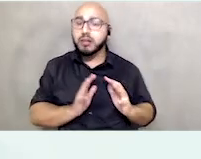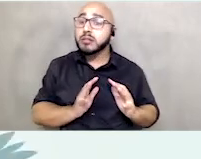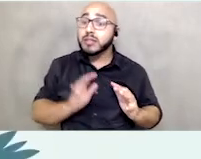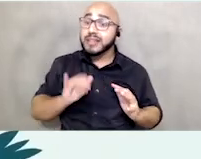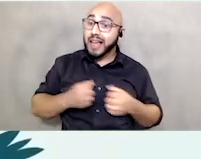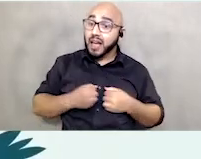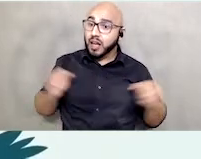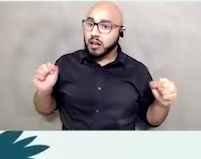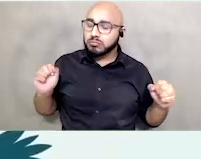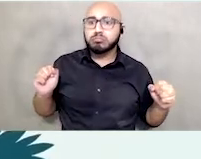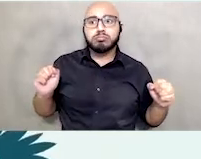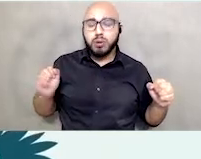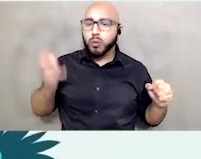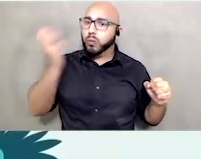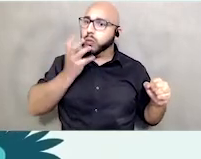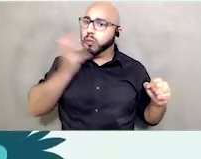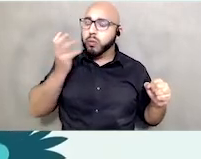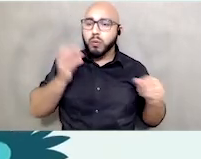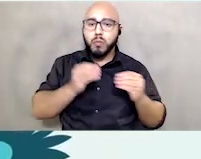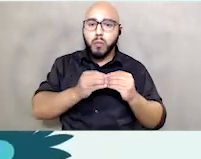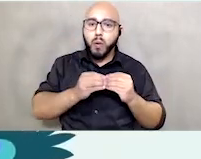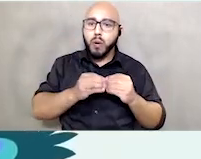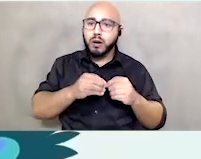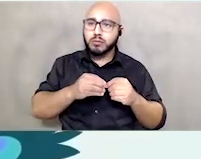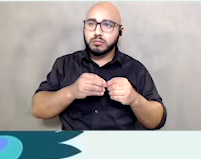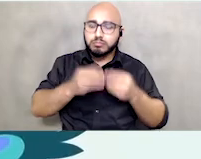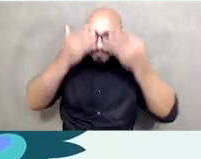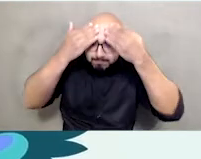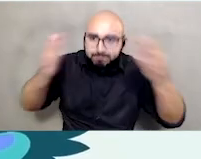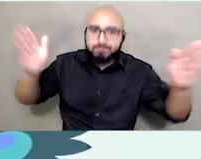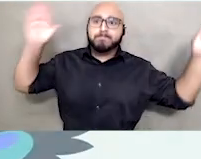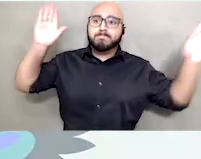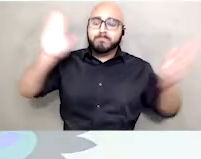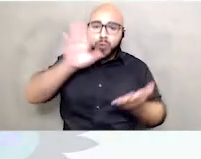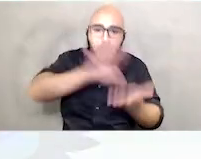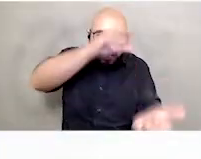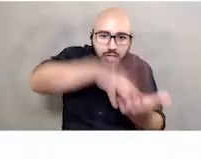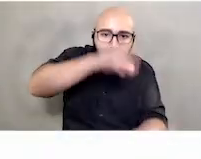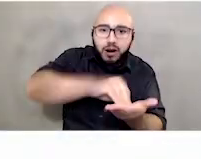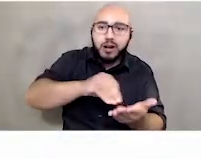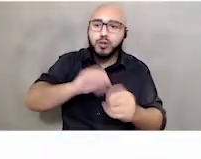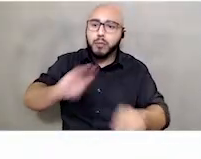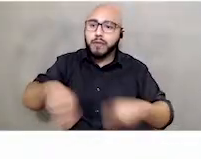to continuously learn, grow, and promote equity and inclusion in our communities.